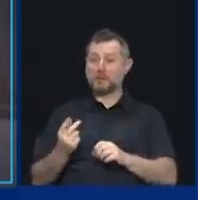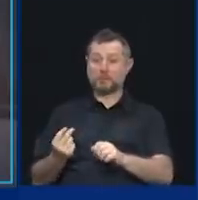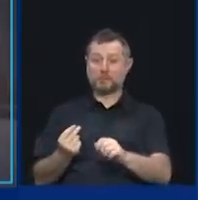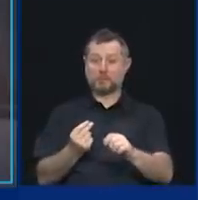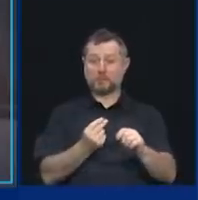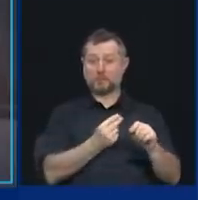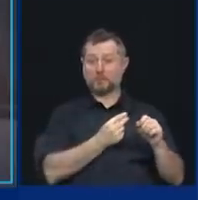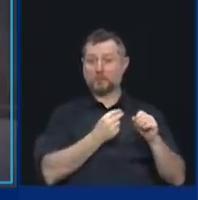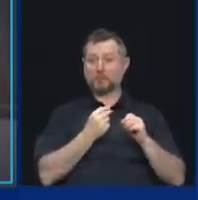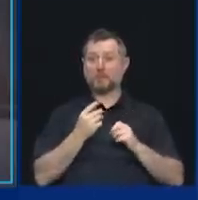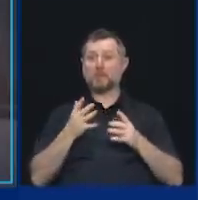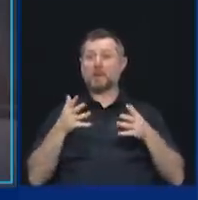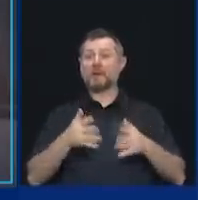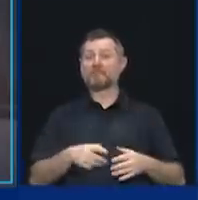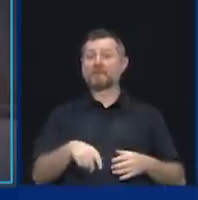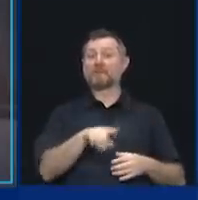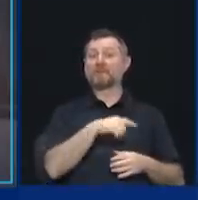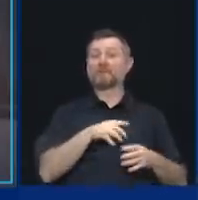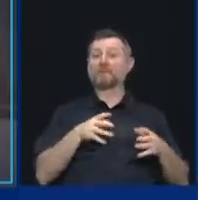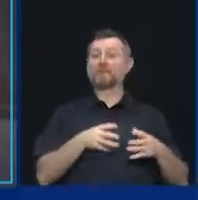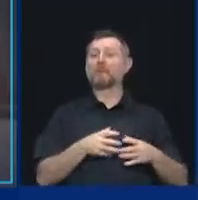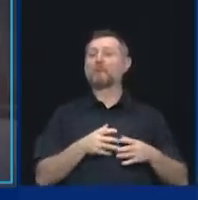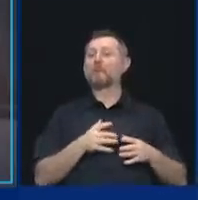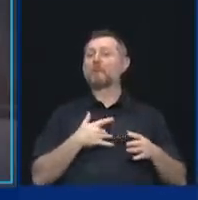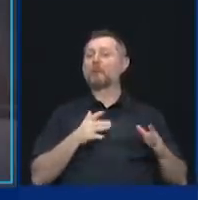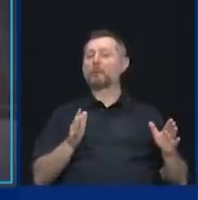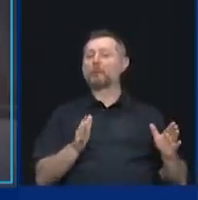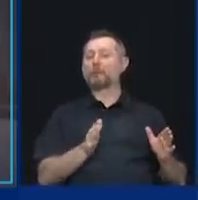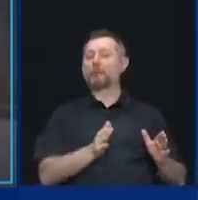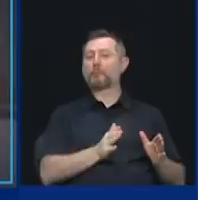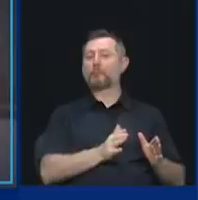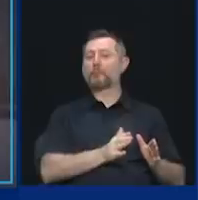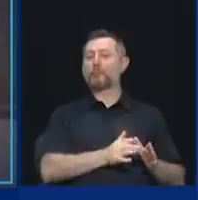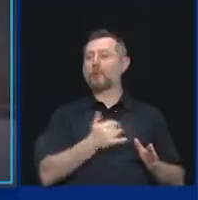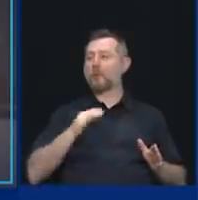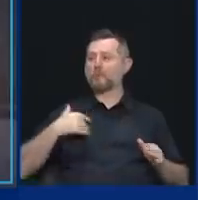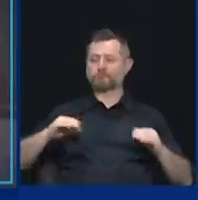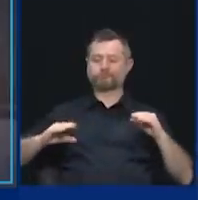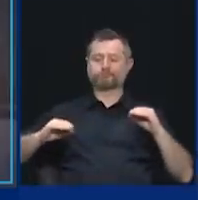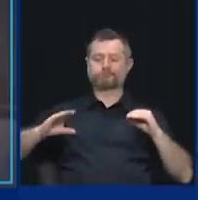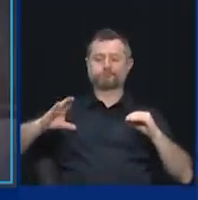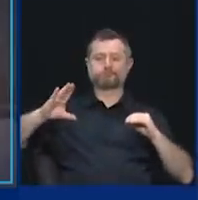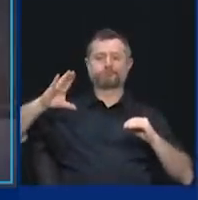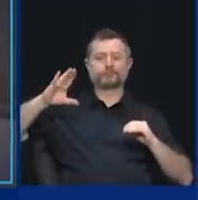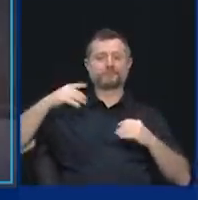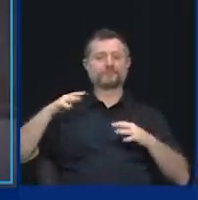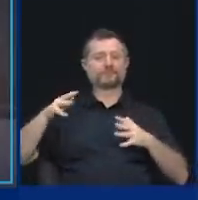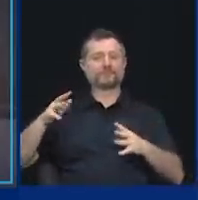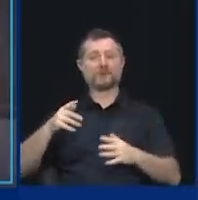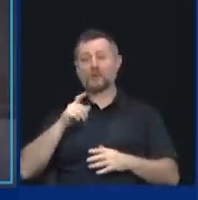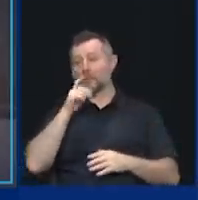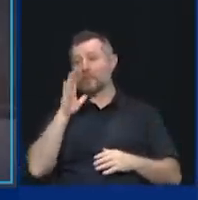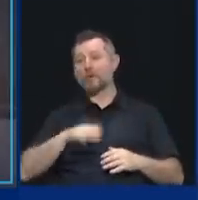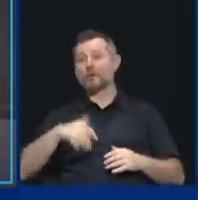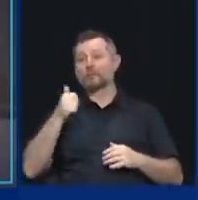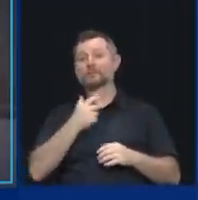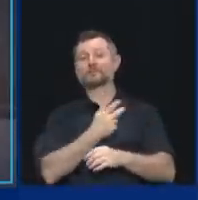vaccinated. And the lowest vaccination demographic is still the 12 to 17